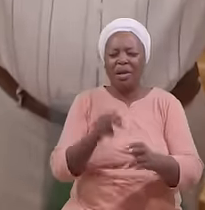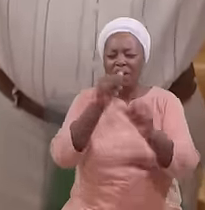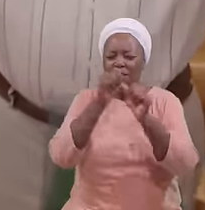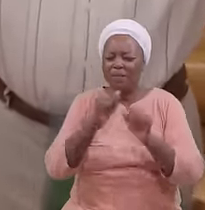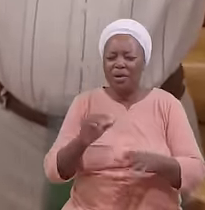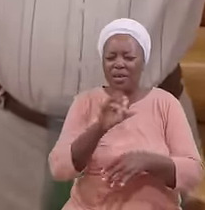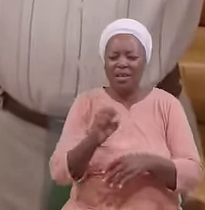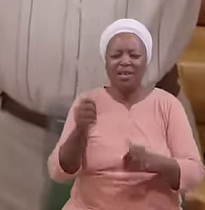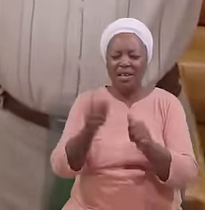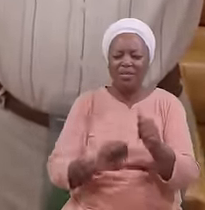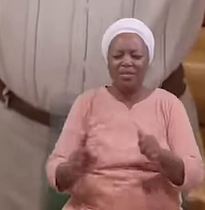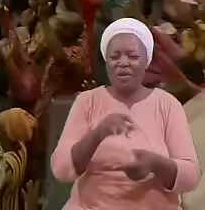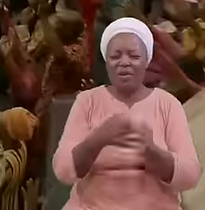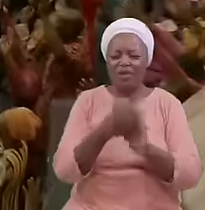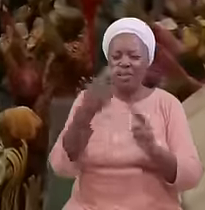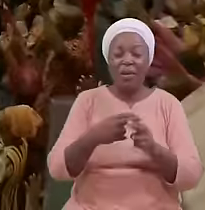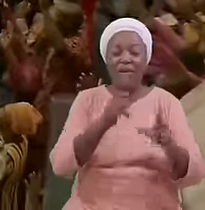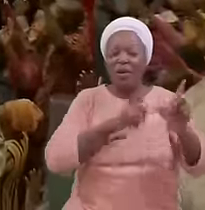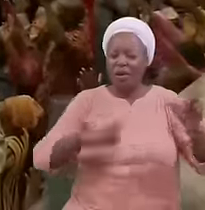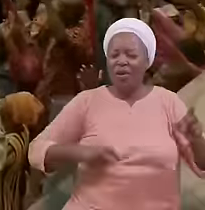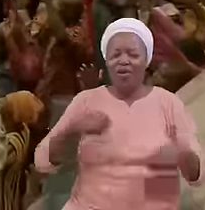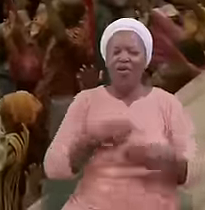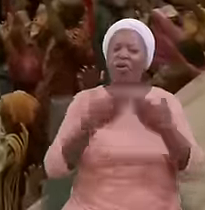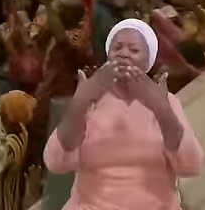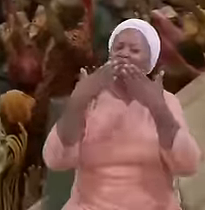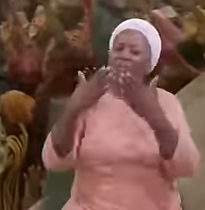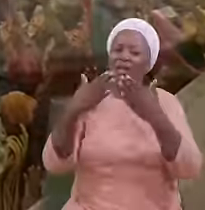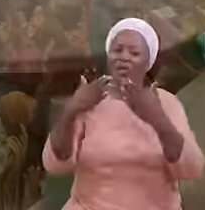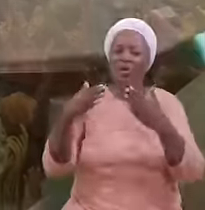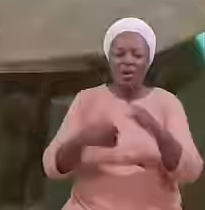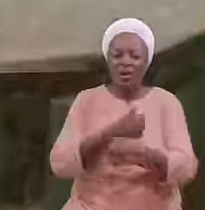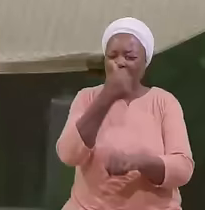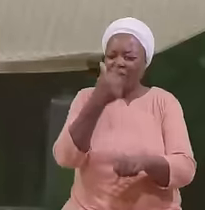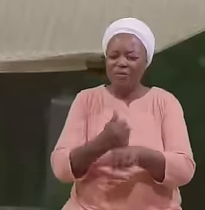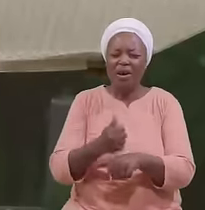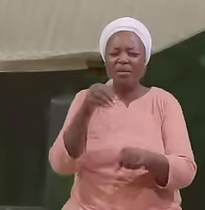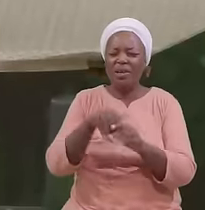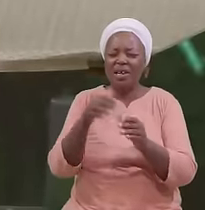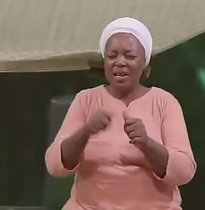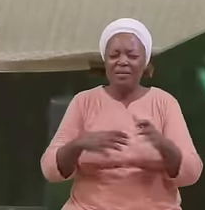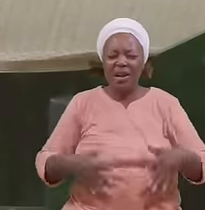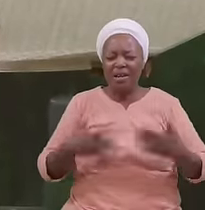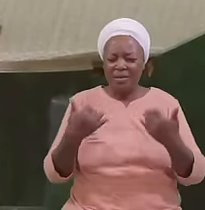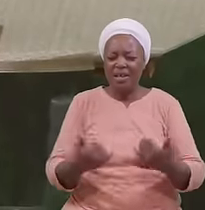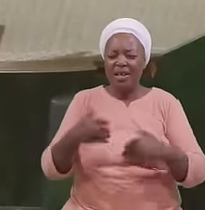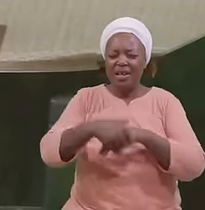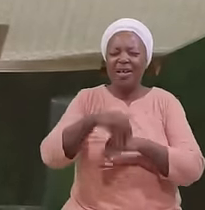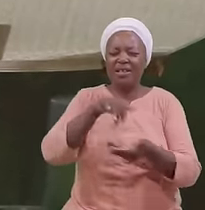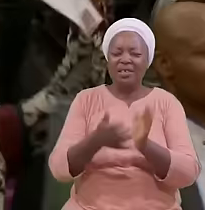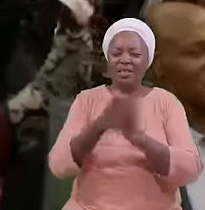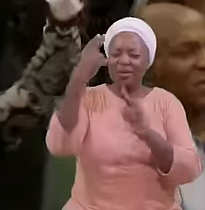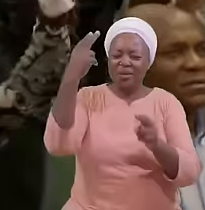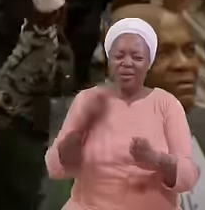Blessings everywhere. Lord, we thank you. Confirm in every life tonight in